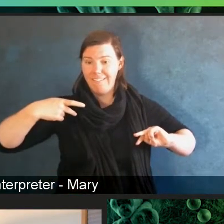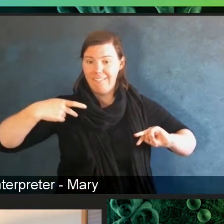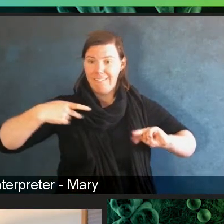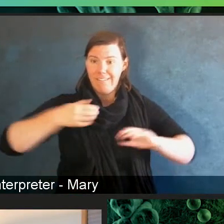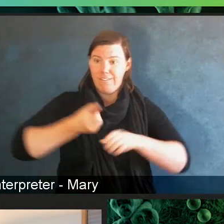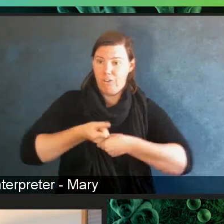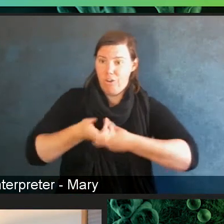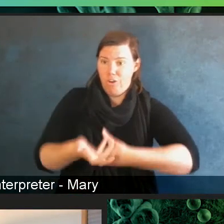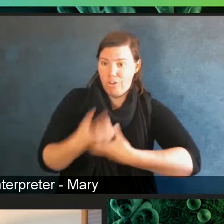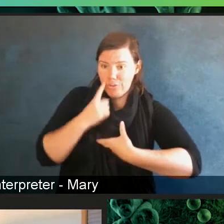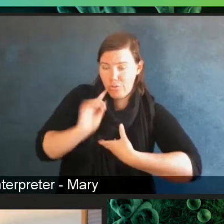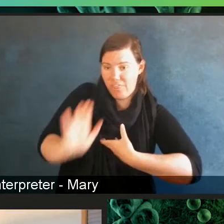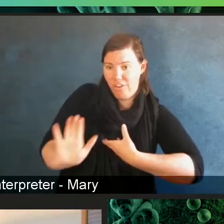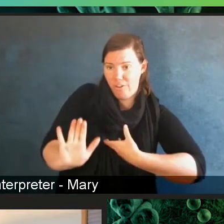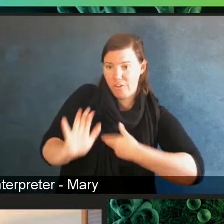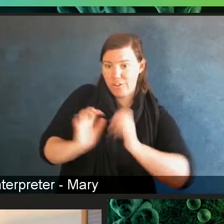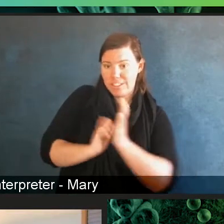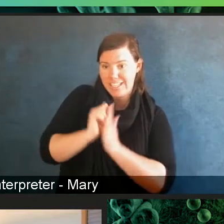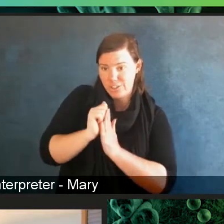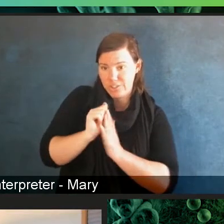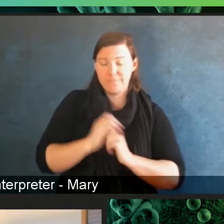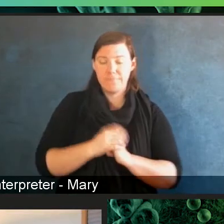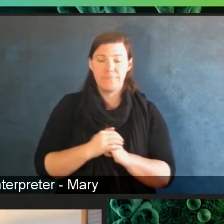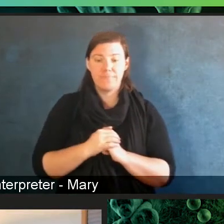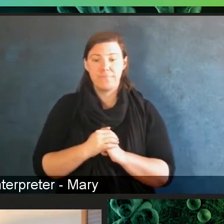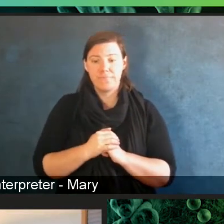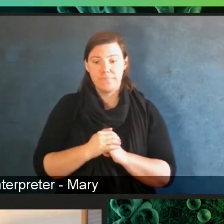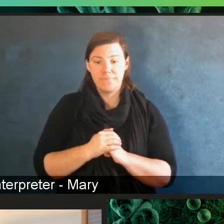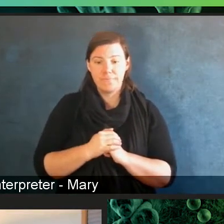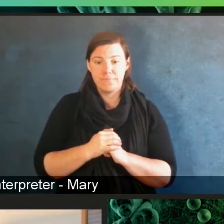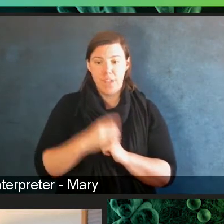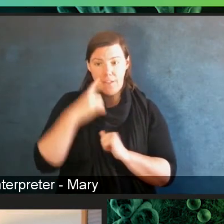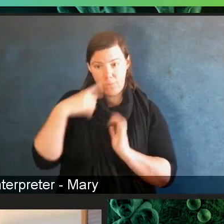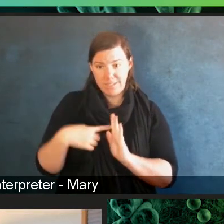the cell, for example, in the skin that eventually gave rise to a melanoma.